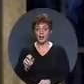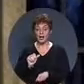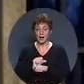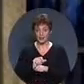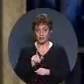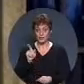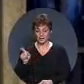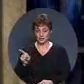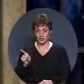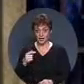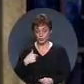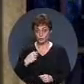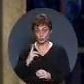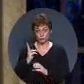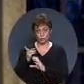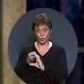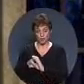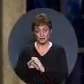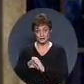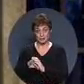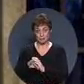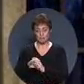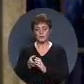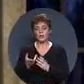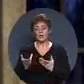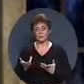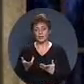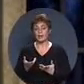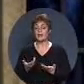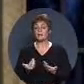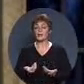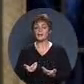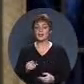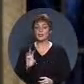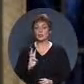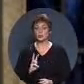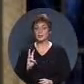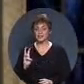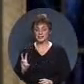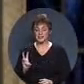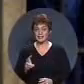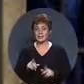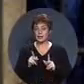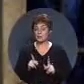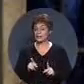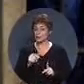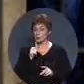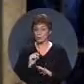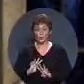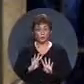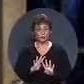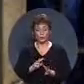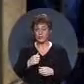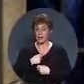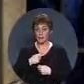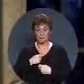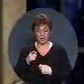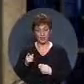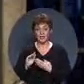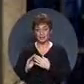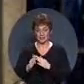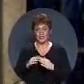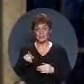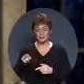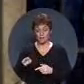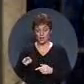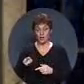60 civilians this week. Since U.S. and NATO forces invaded 5 years ago, this marks the deadliest